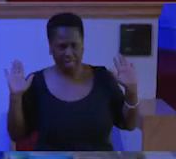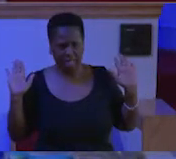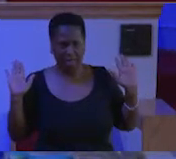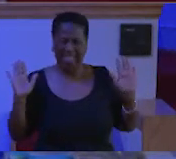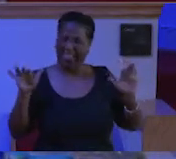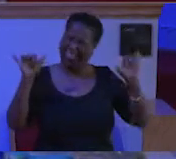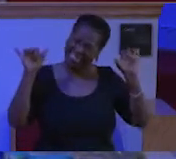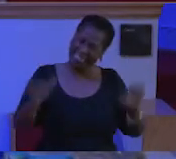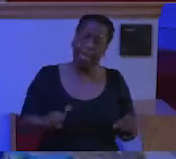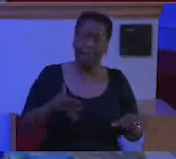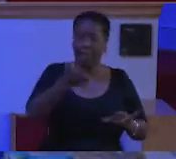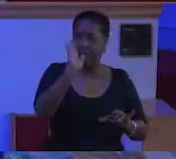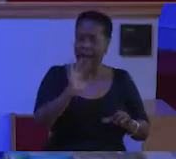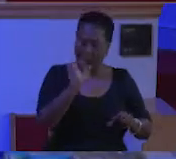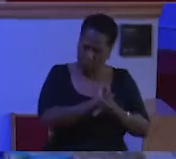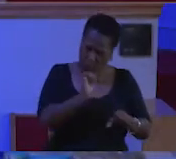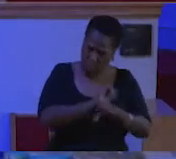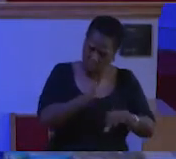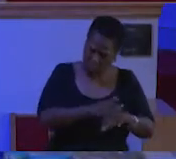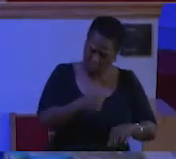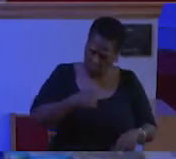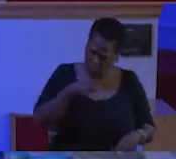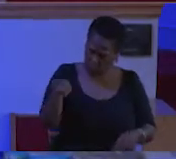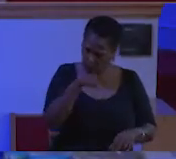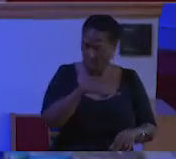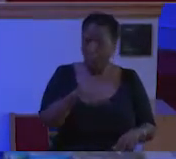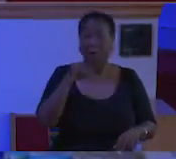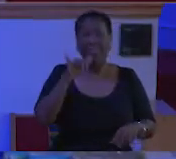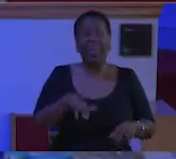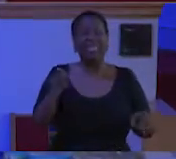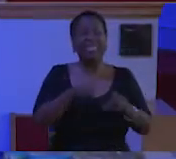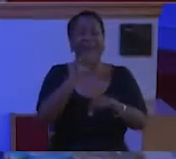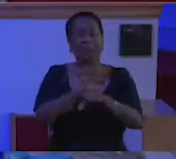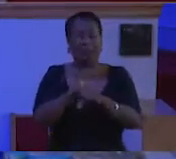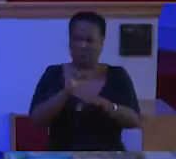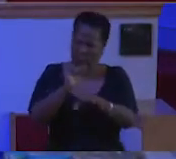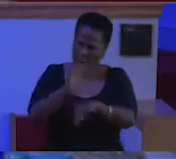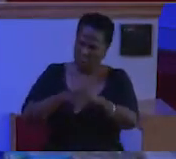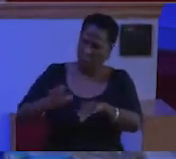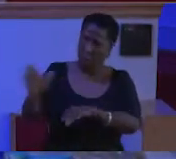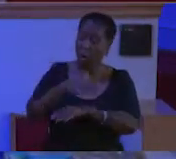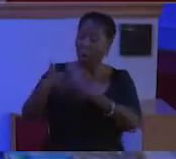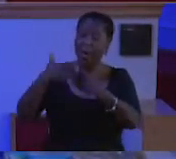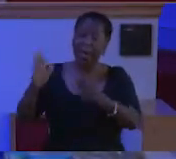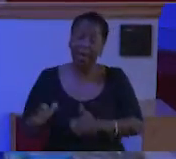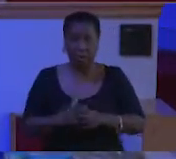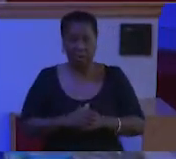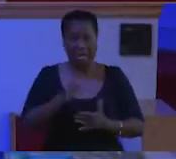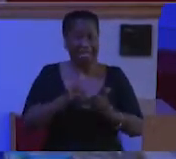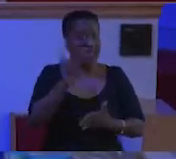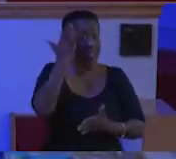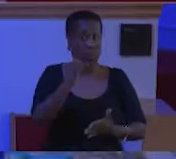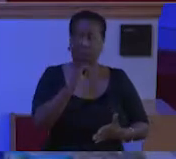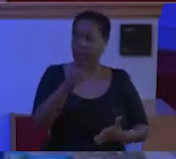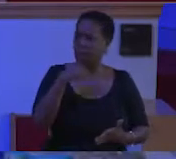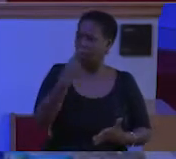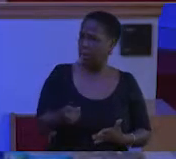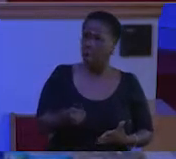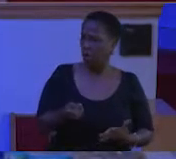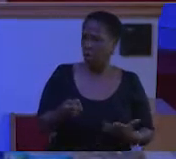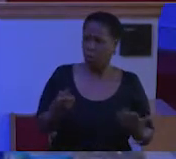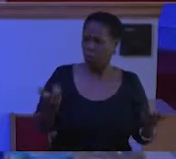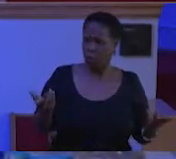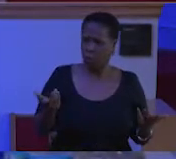Same God that's working on you is working on your neighbor. That's why I don't tell y'all to